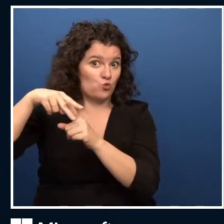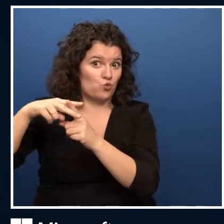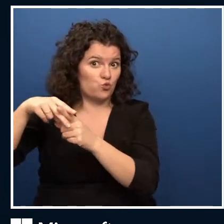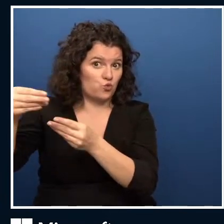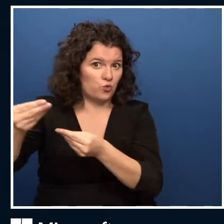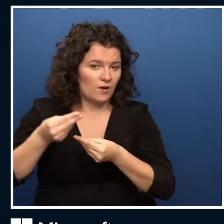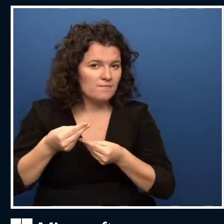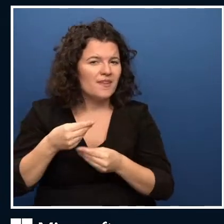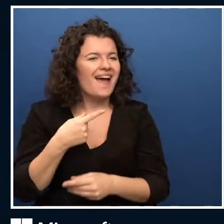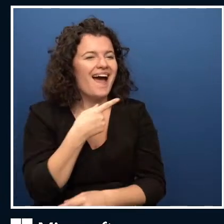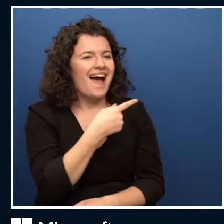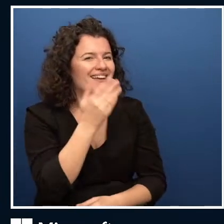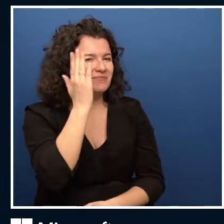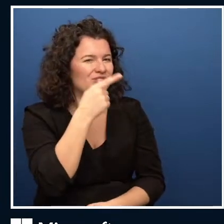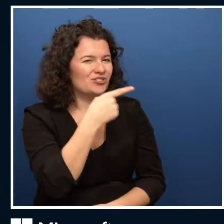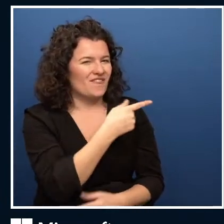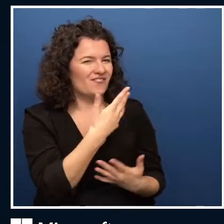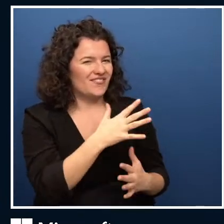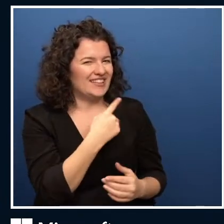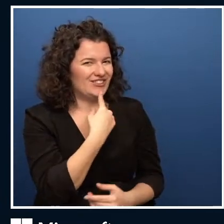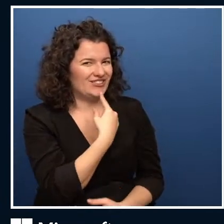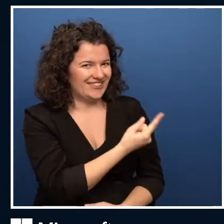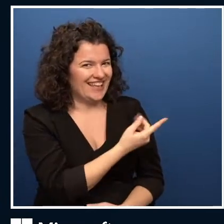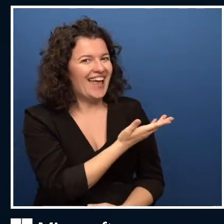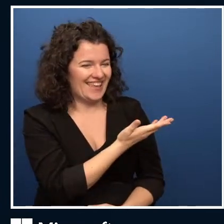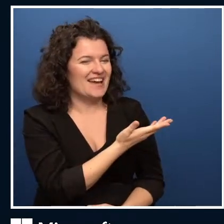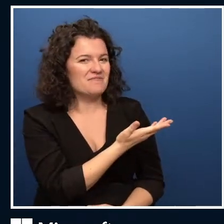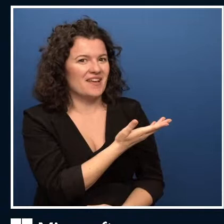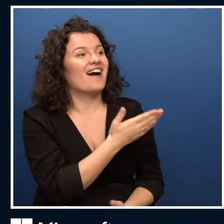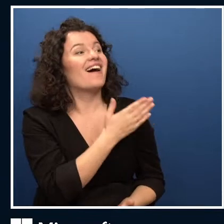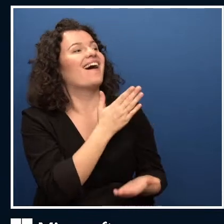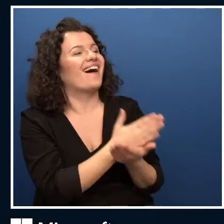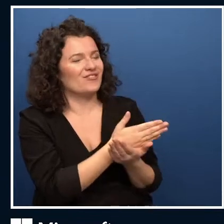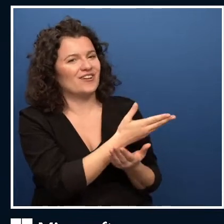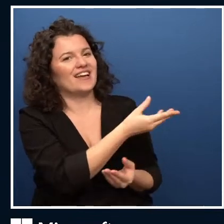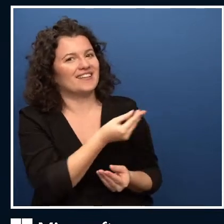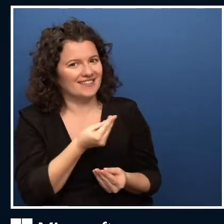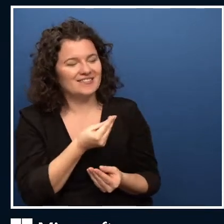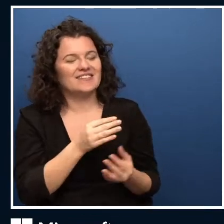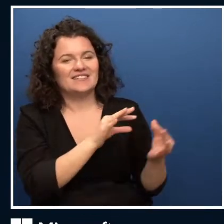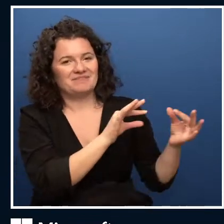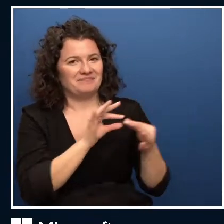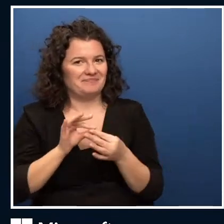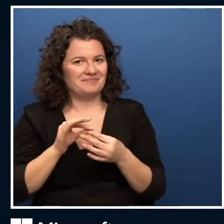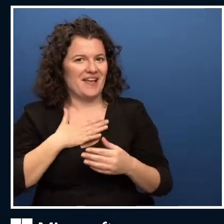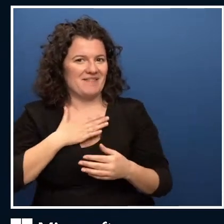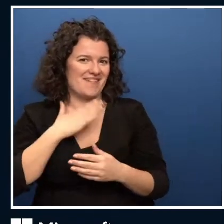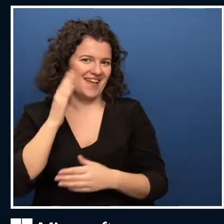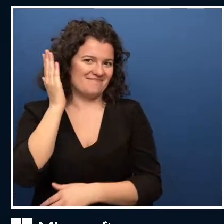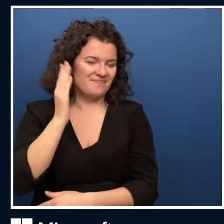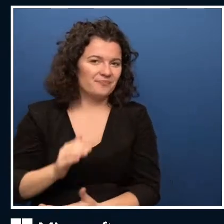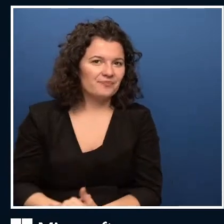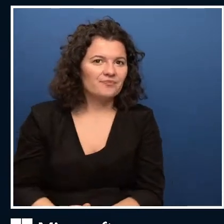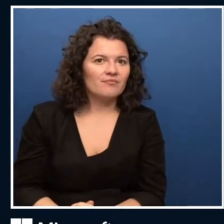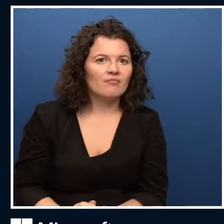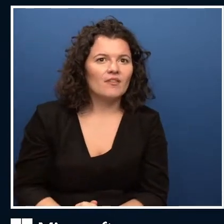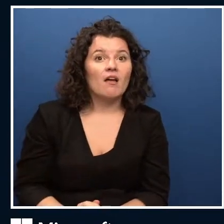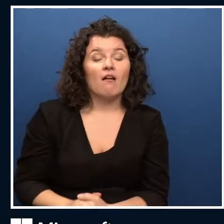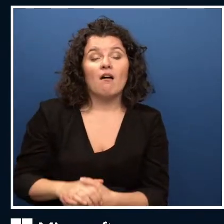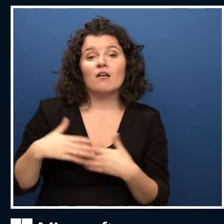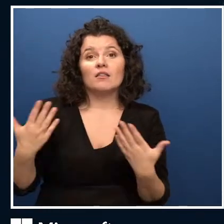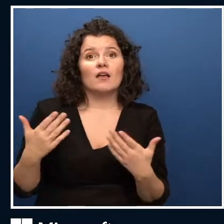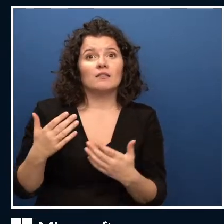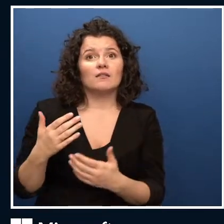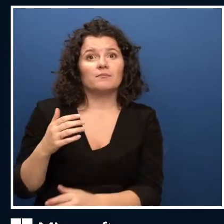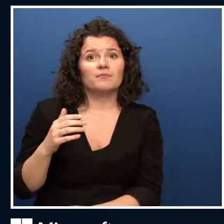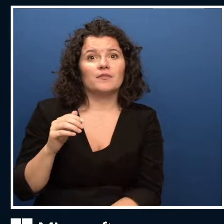also hint upon it, like how the workflow is going on. We then have the speaker recognition API, yeah, again